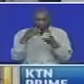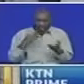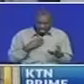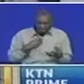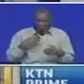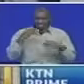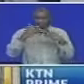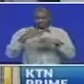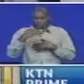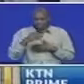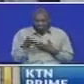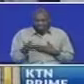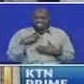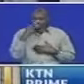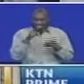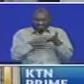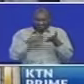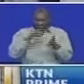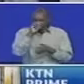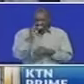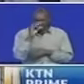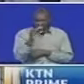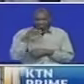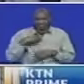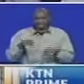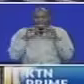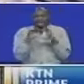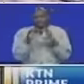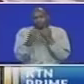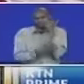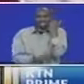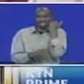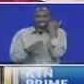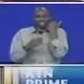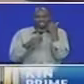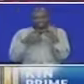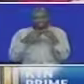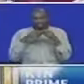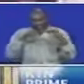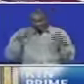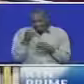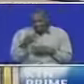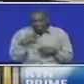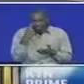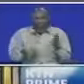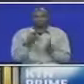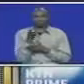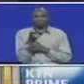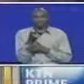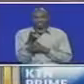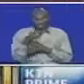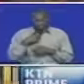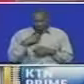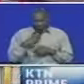jurisdiction. Shollei criticized the JSC probe, terming it kangaroo investigations. Prior to Friday's ruling by the JSC,